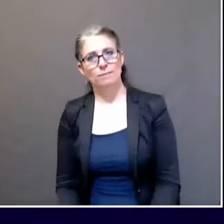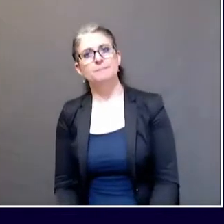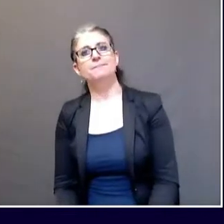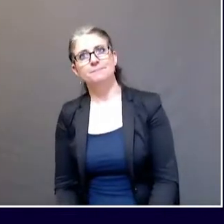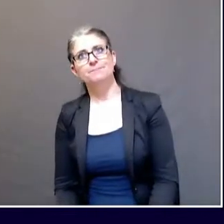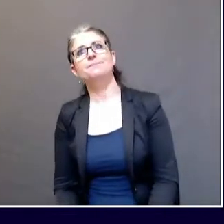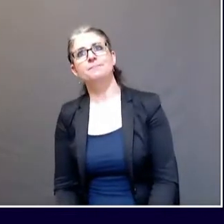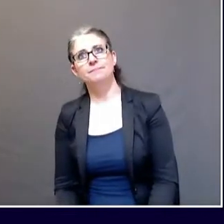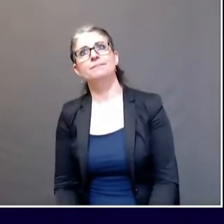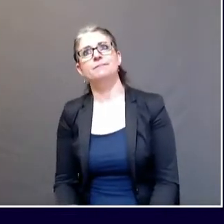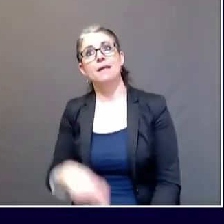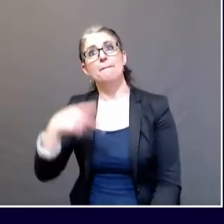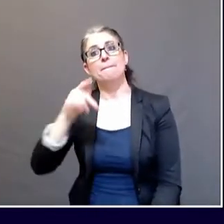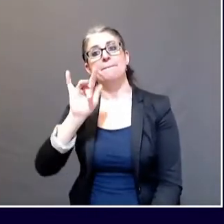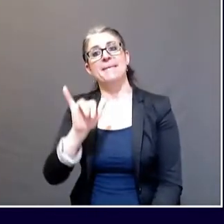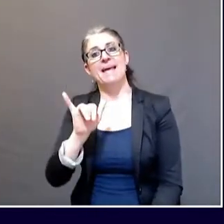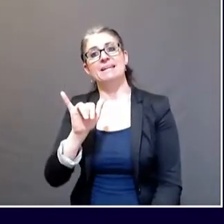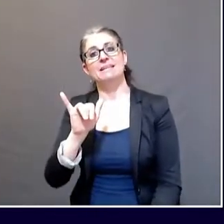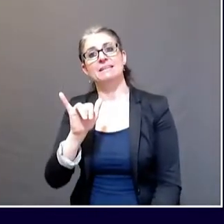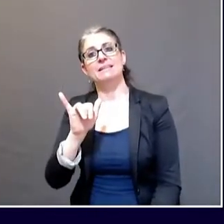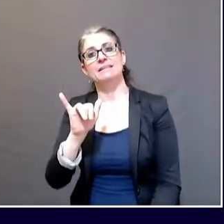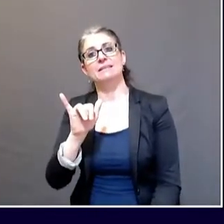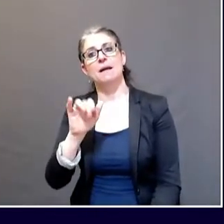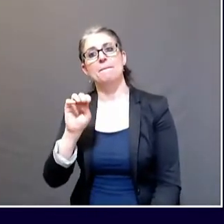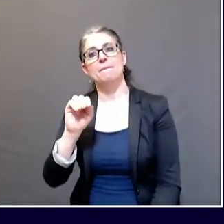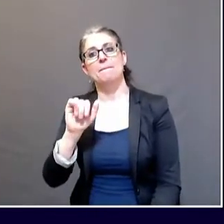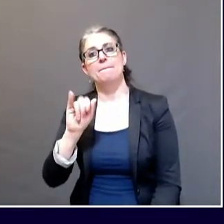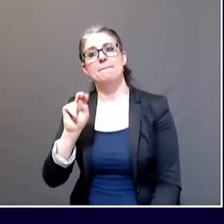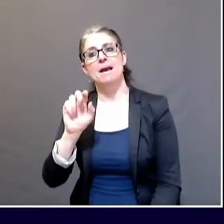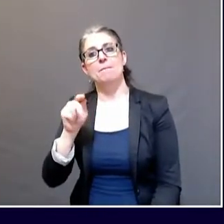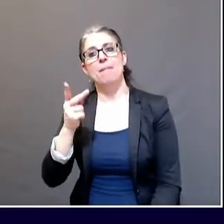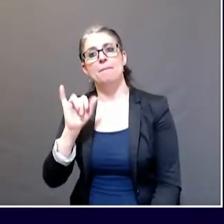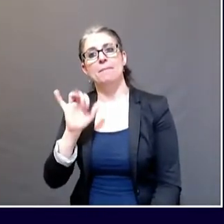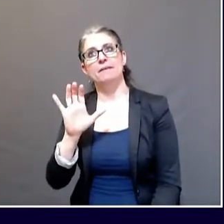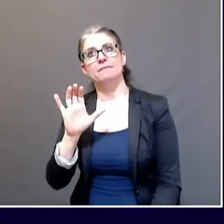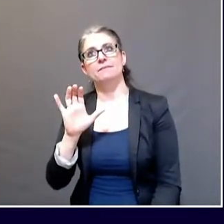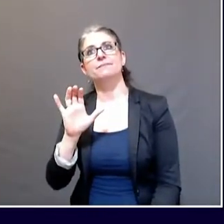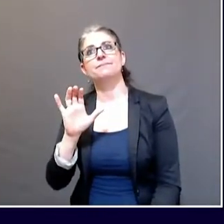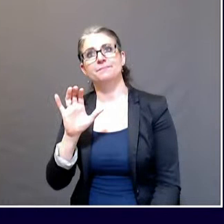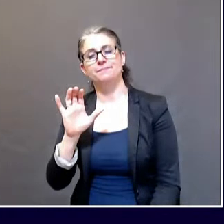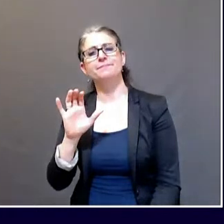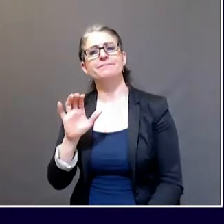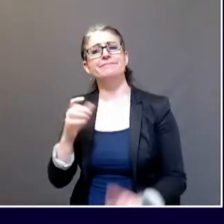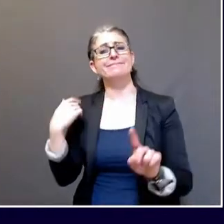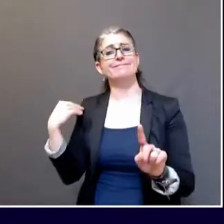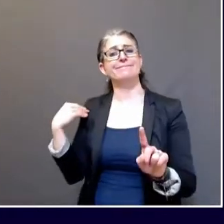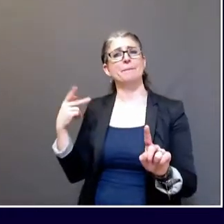on Patrick's questions. Do you know how many states had a similar issue with the Moderna vaccine?